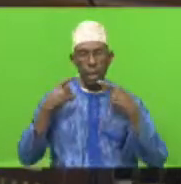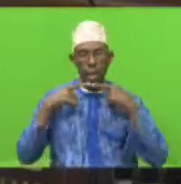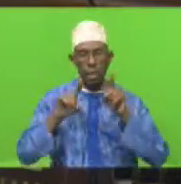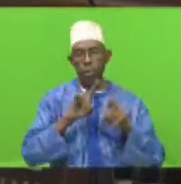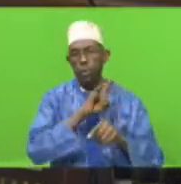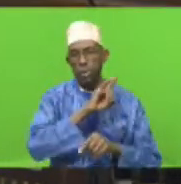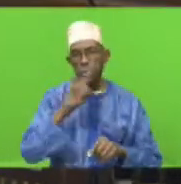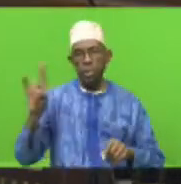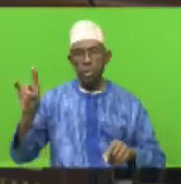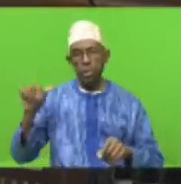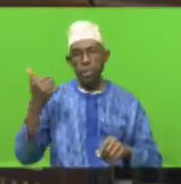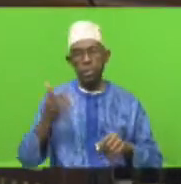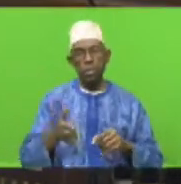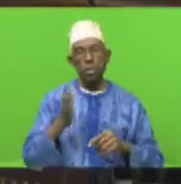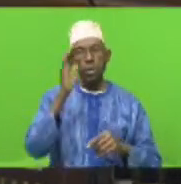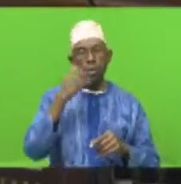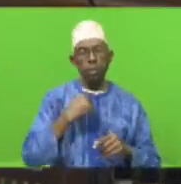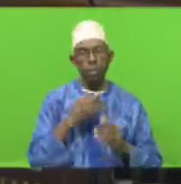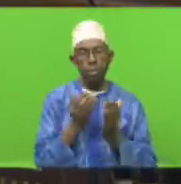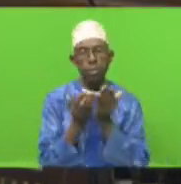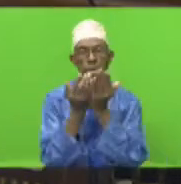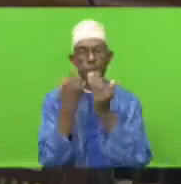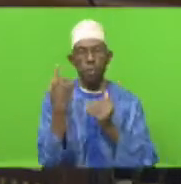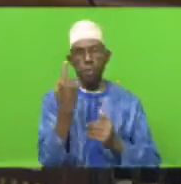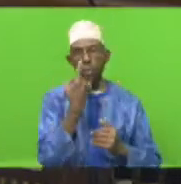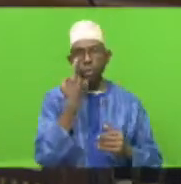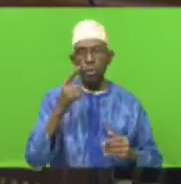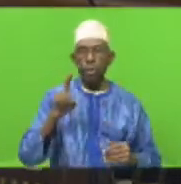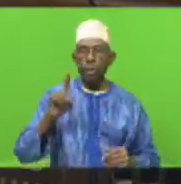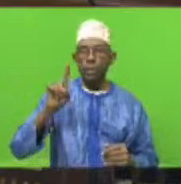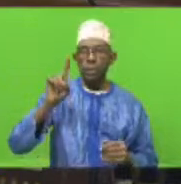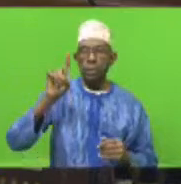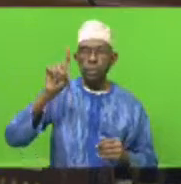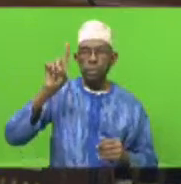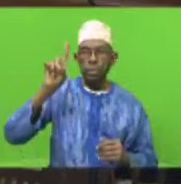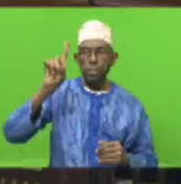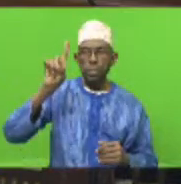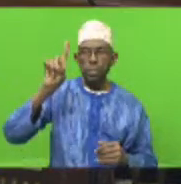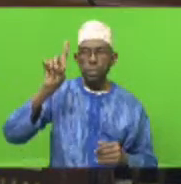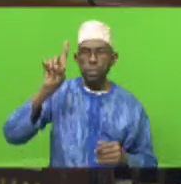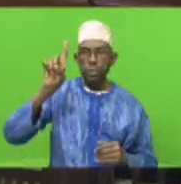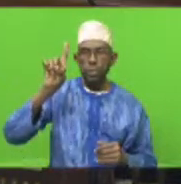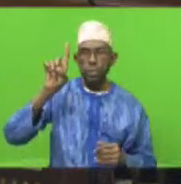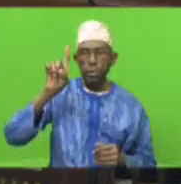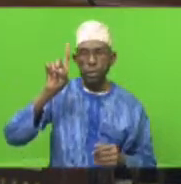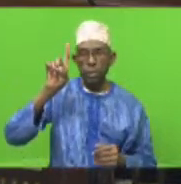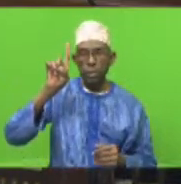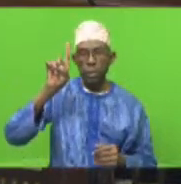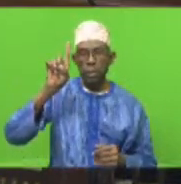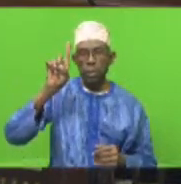Ashhadu an la ilaha illa Allah.